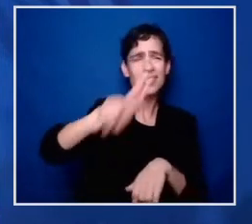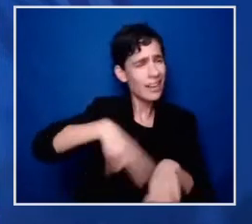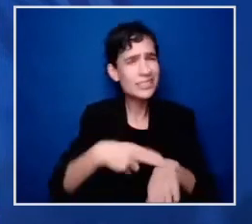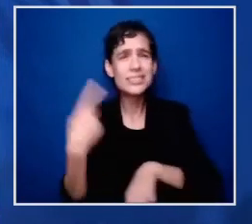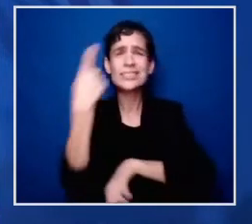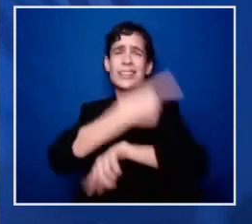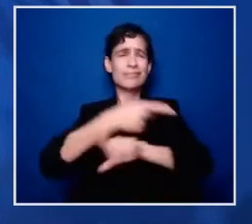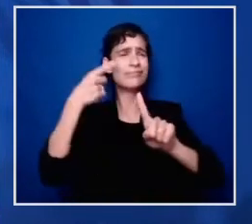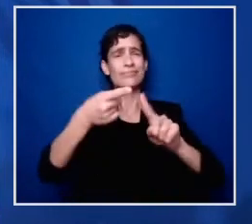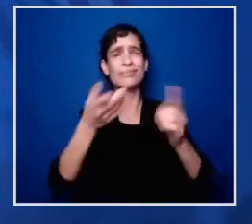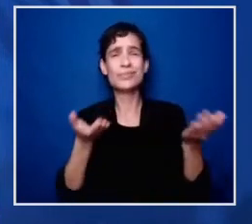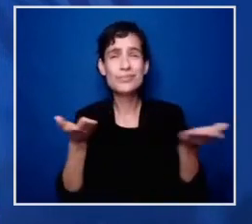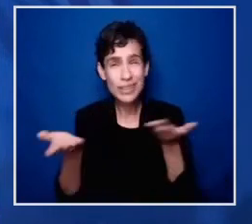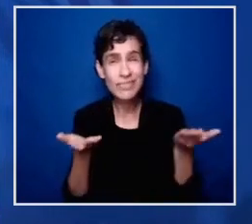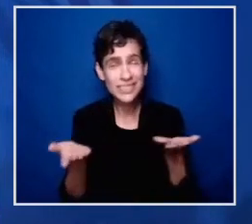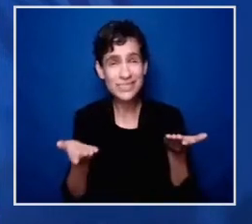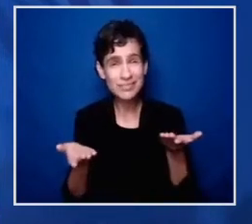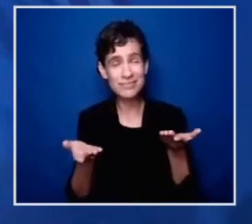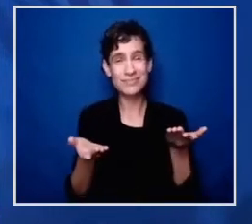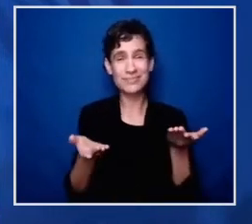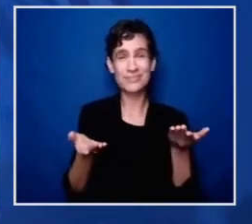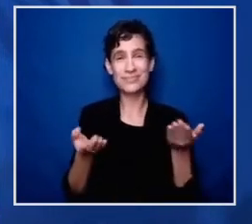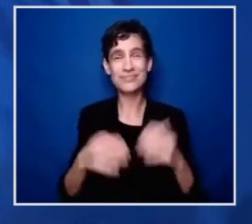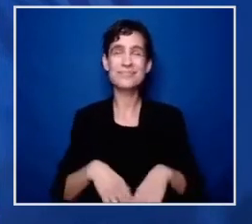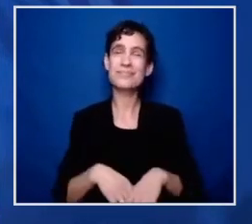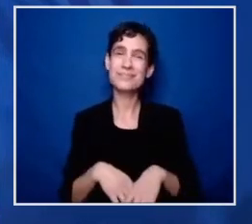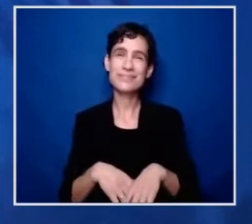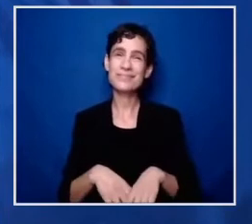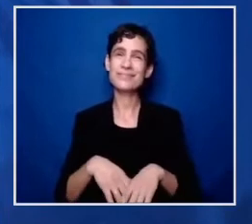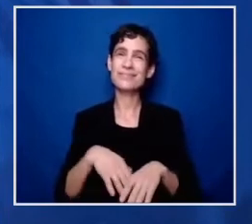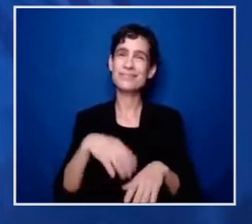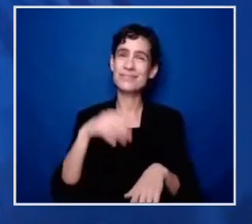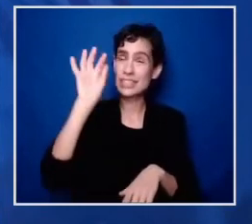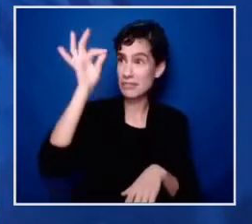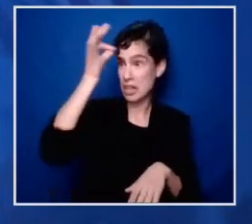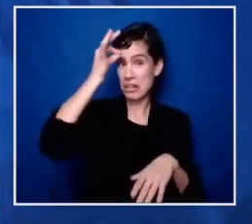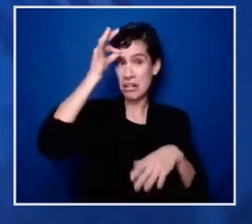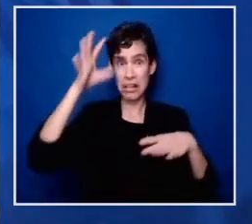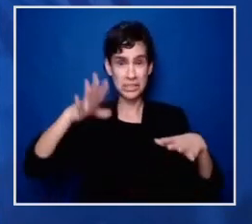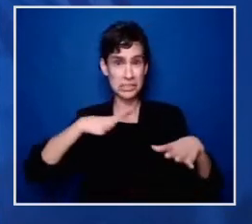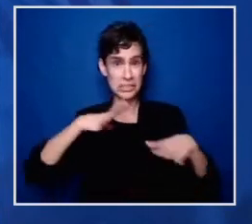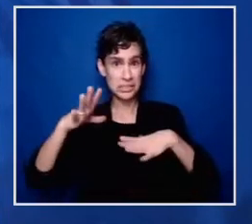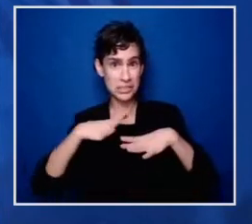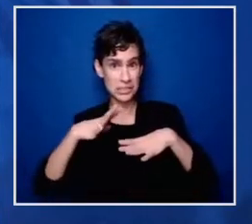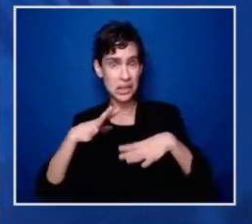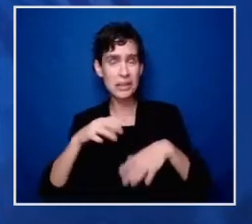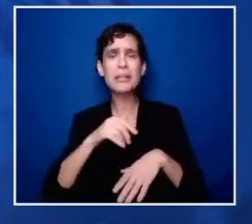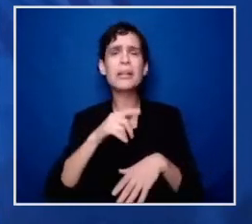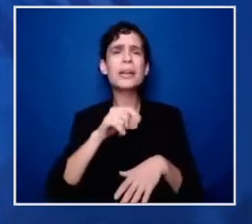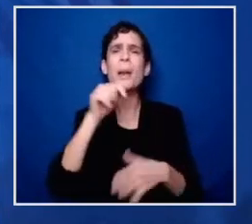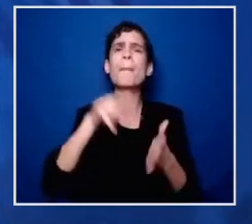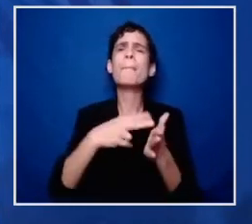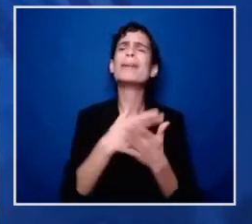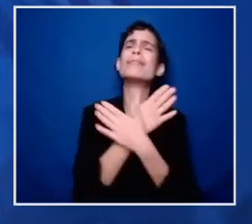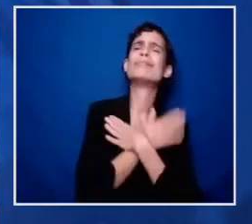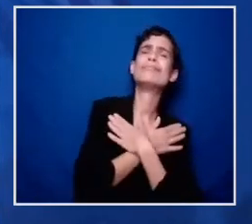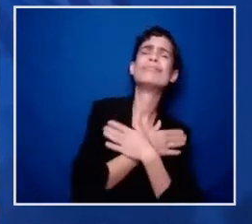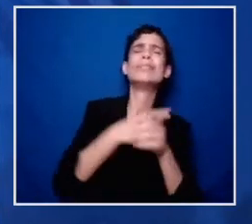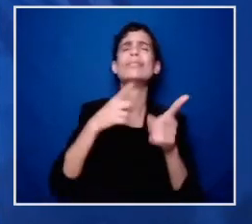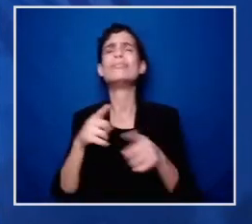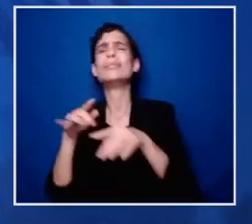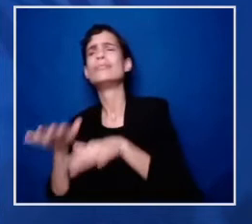federal holiday that is not to rest, but to serve. Our new president, Joe Biden, and our vice